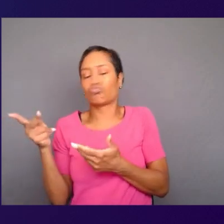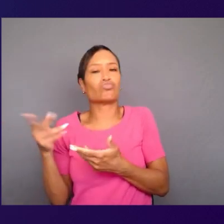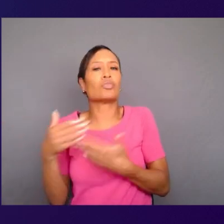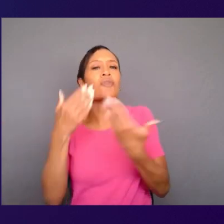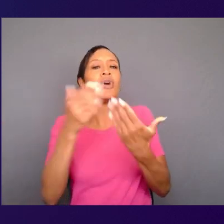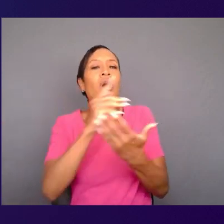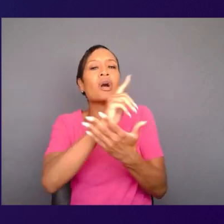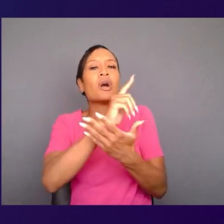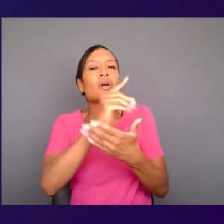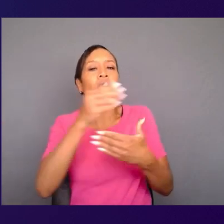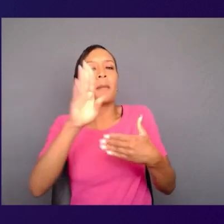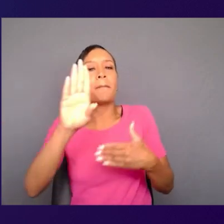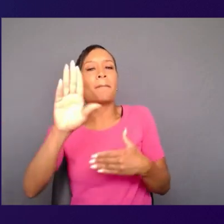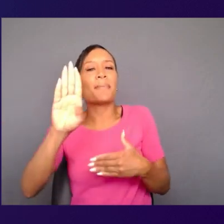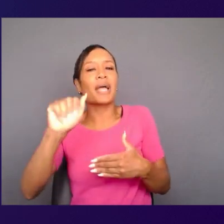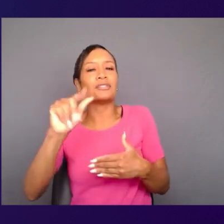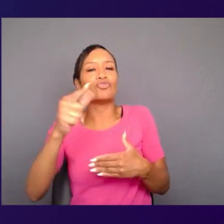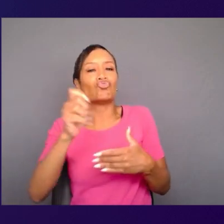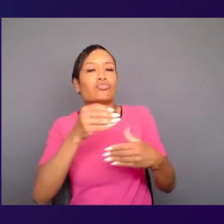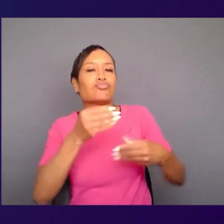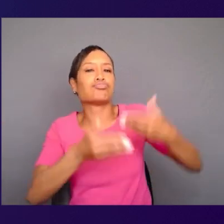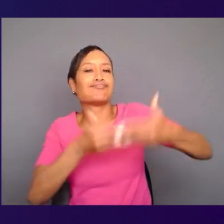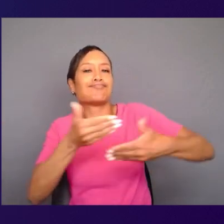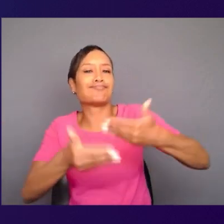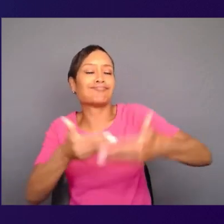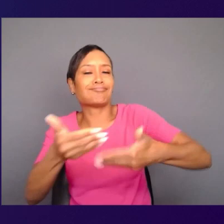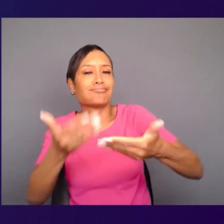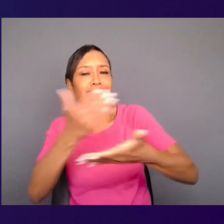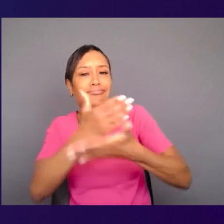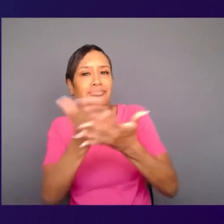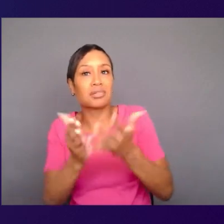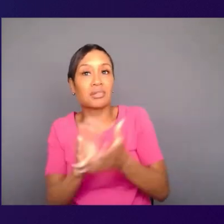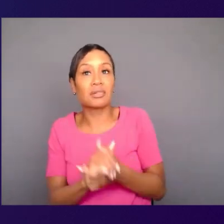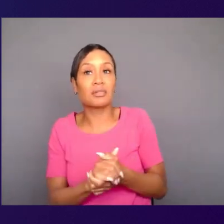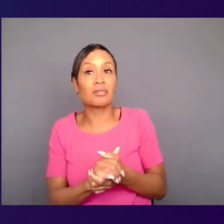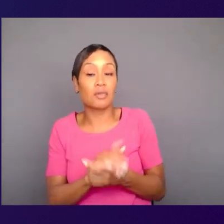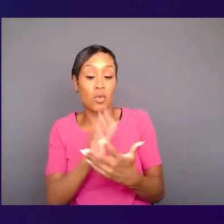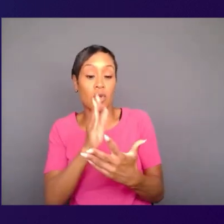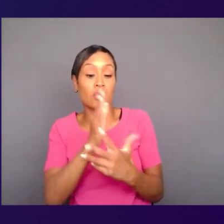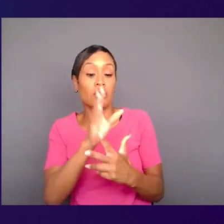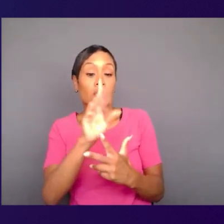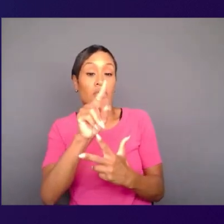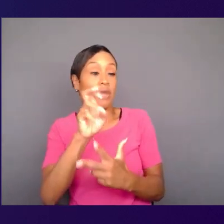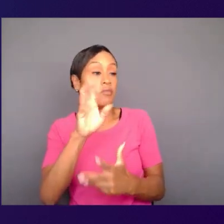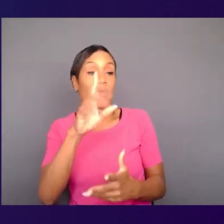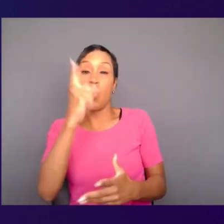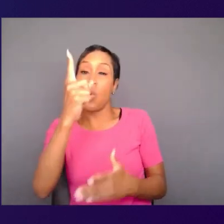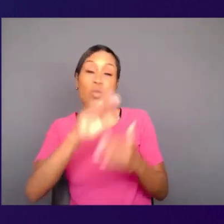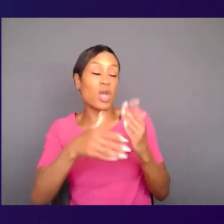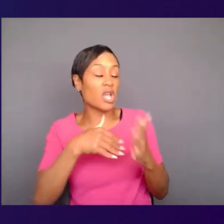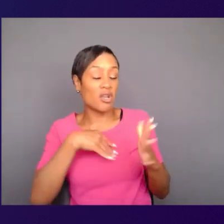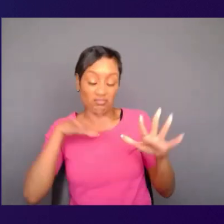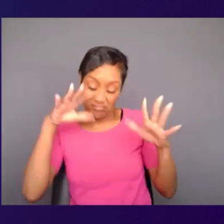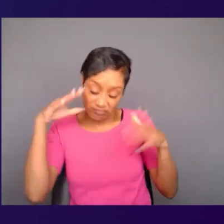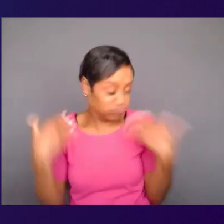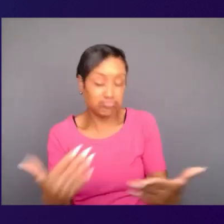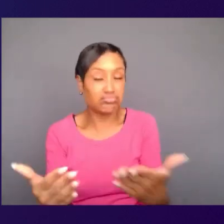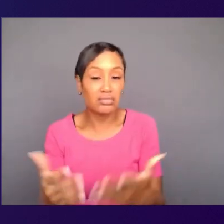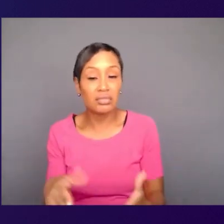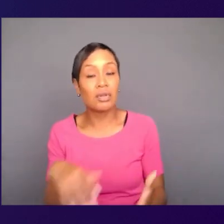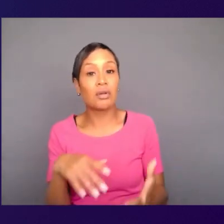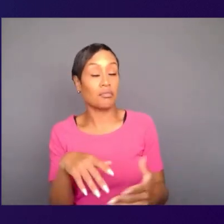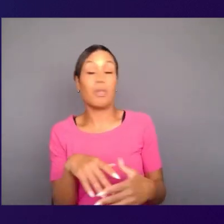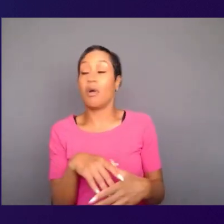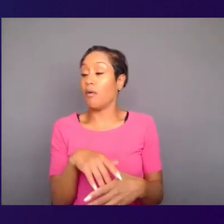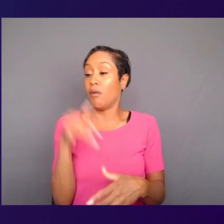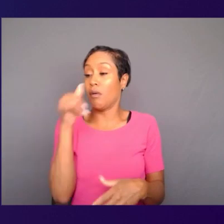progression of the badges? I just rocked it out over a weekend. So I blocked off the time to really get deep on it and really